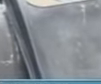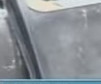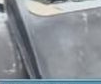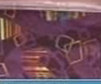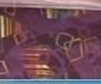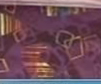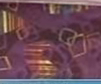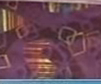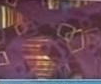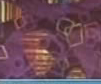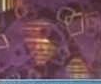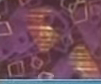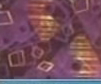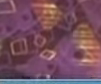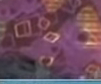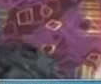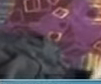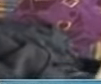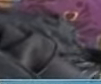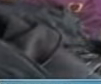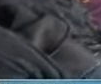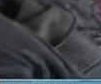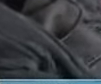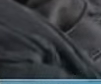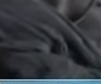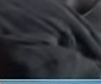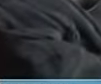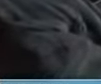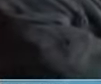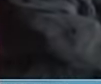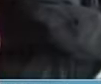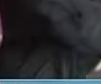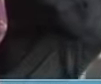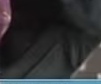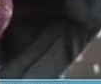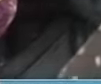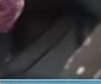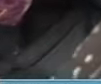another accident after a bus overturned on the Nairobi-Maimahu road.